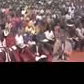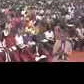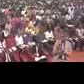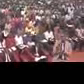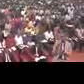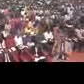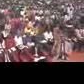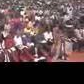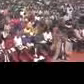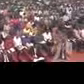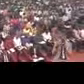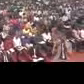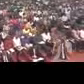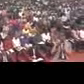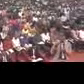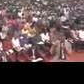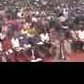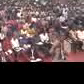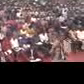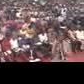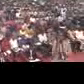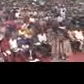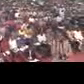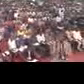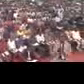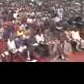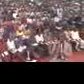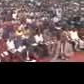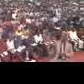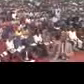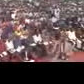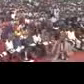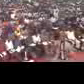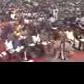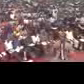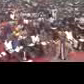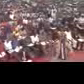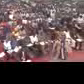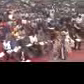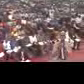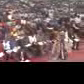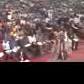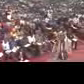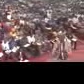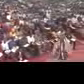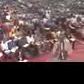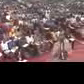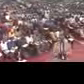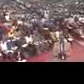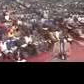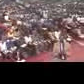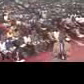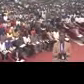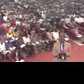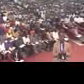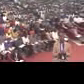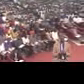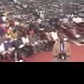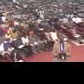the work of the devil, before you got back home, she is well in Jesus' name.